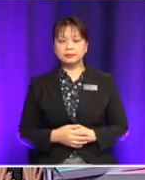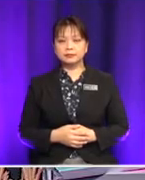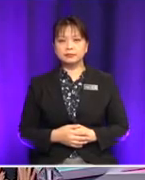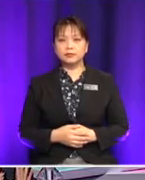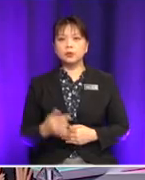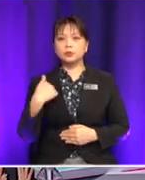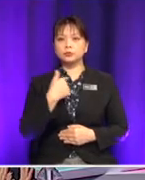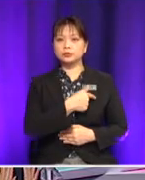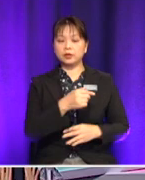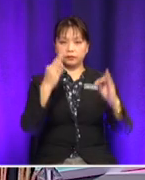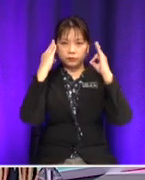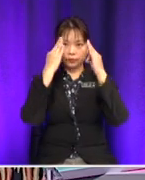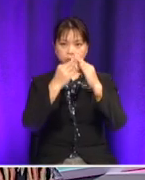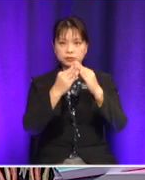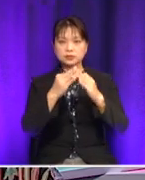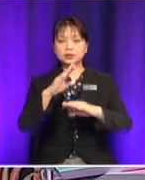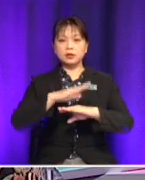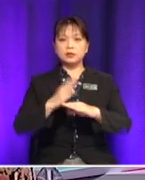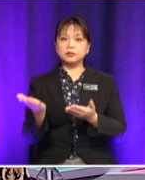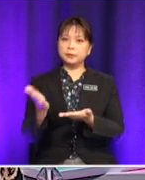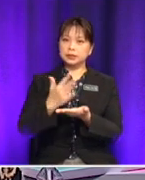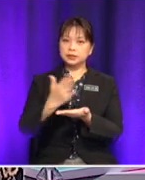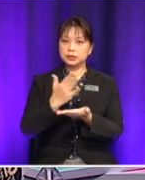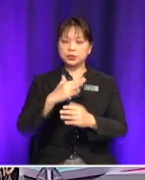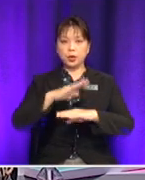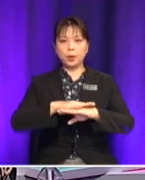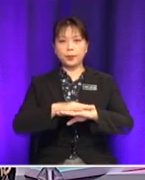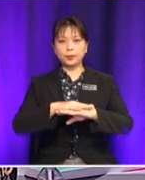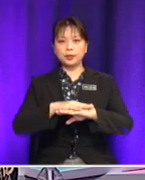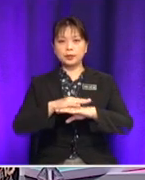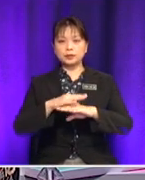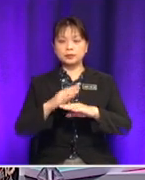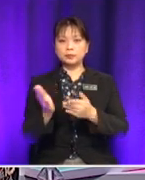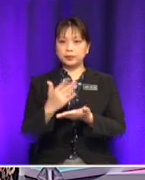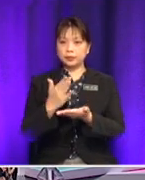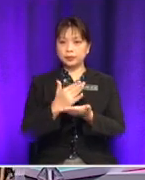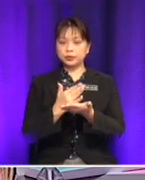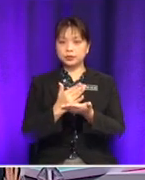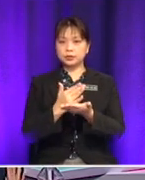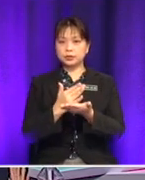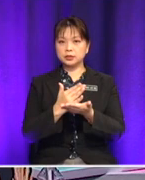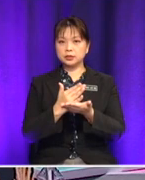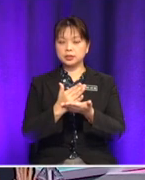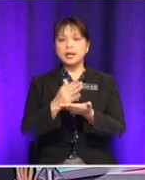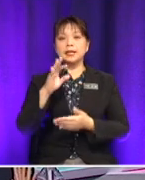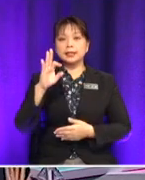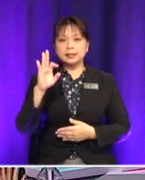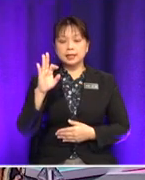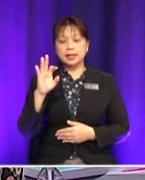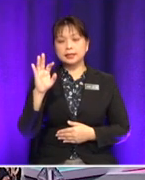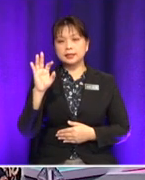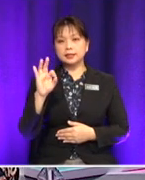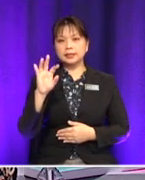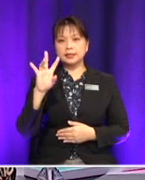focus on listening. And please turn to page Unit 7 of page 97 of your